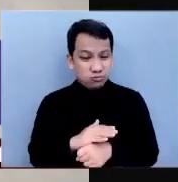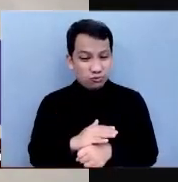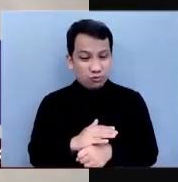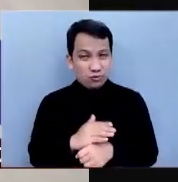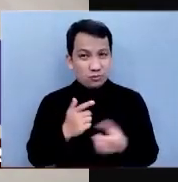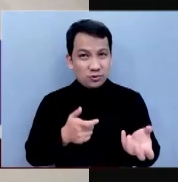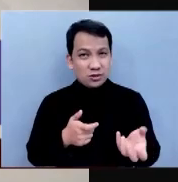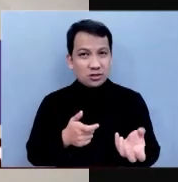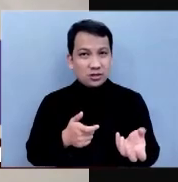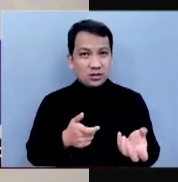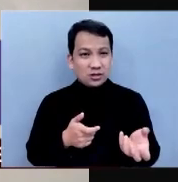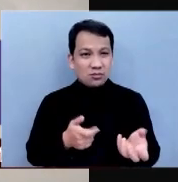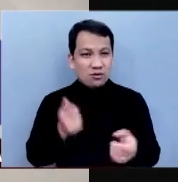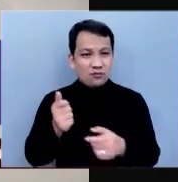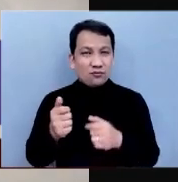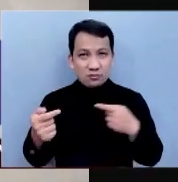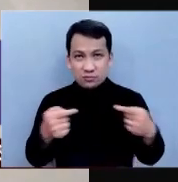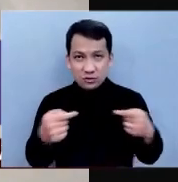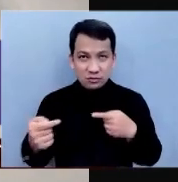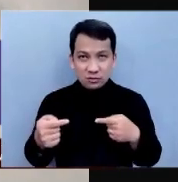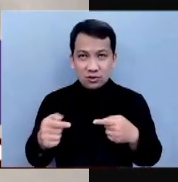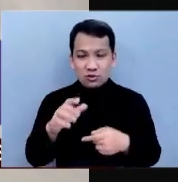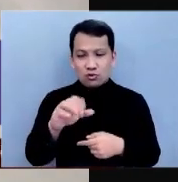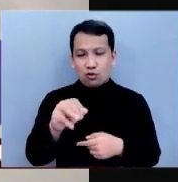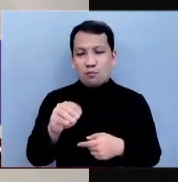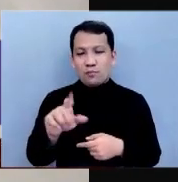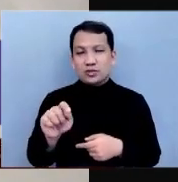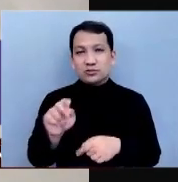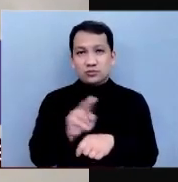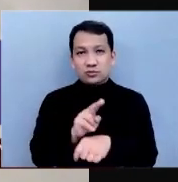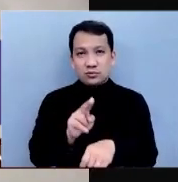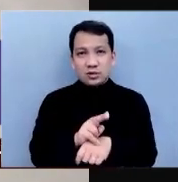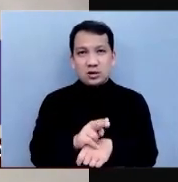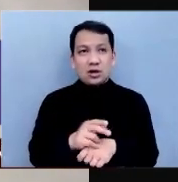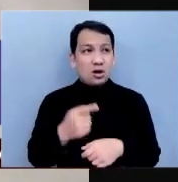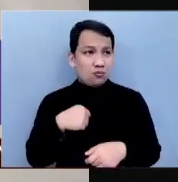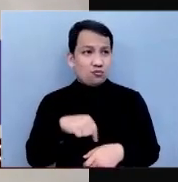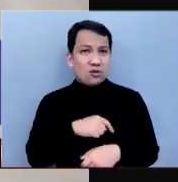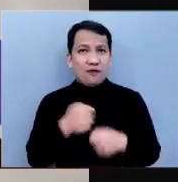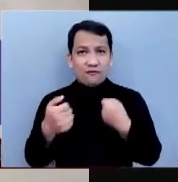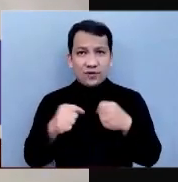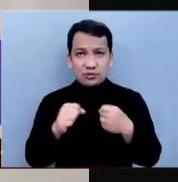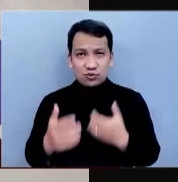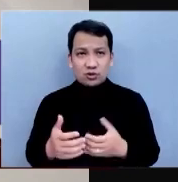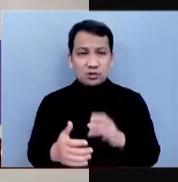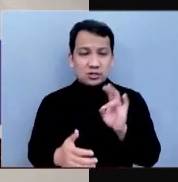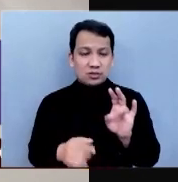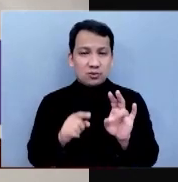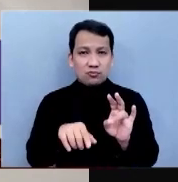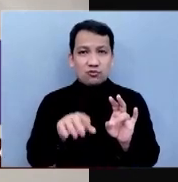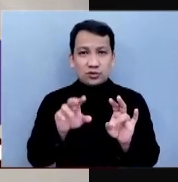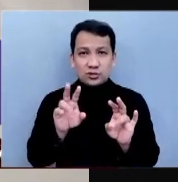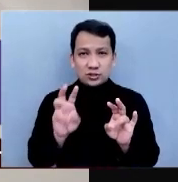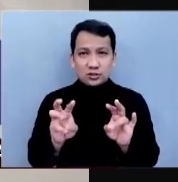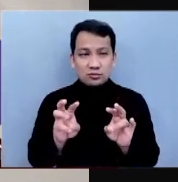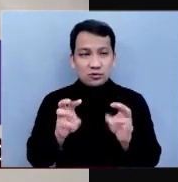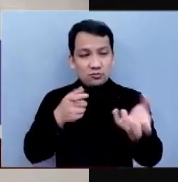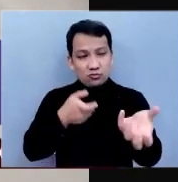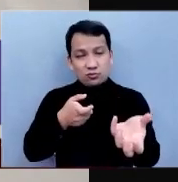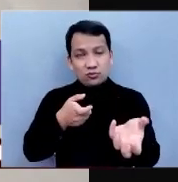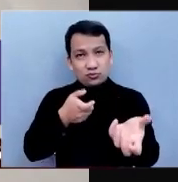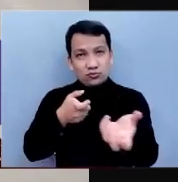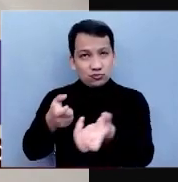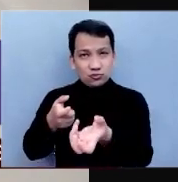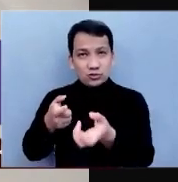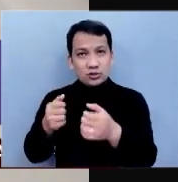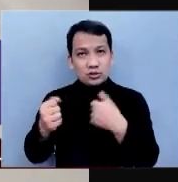eh, combat use eh. You cannot, we have sportsmen who use 7.62 for shooting sports.